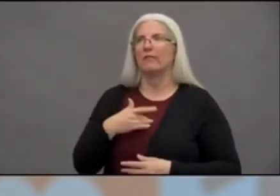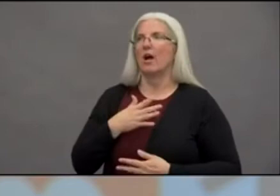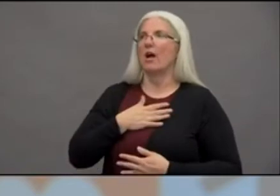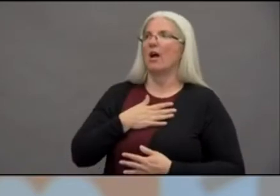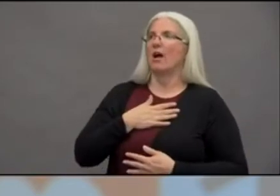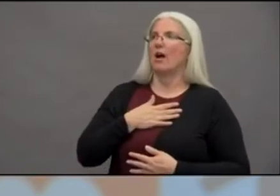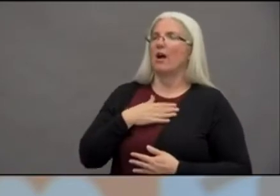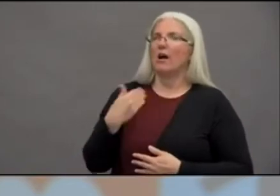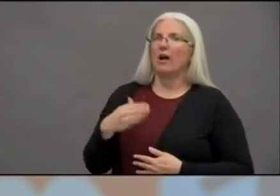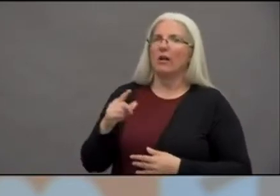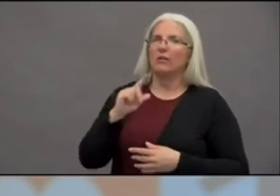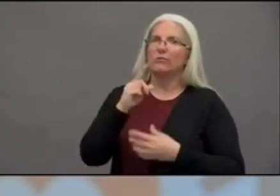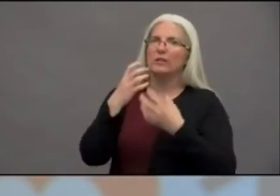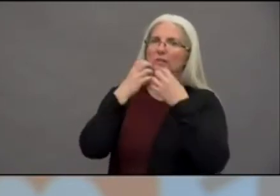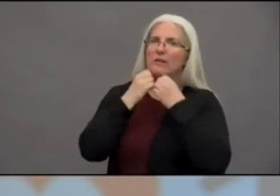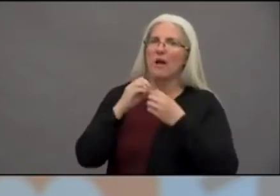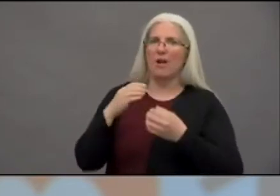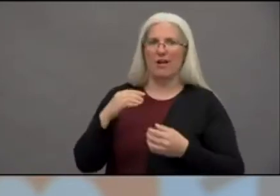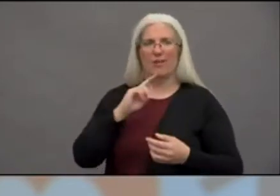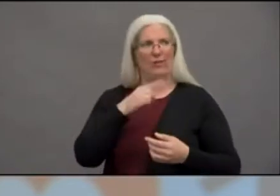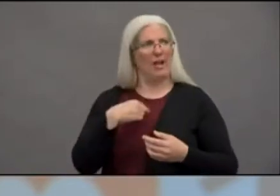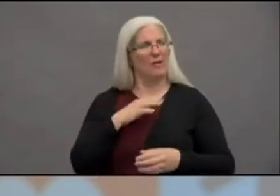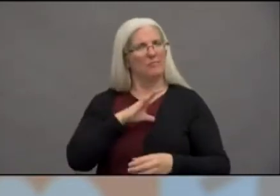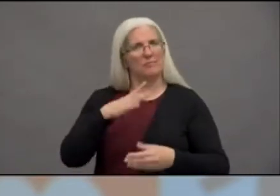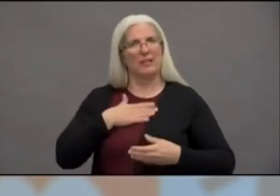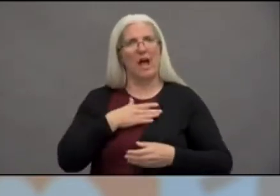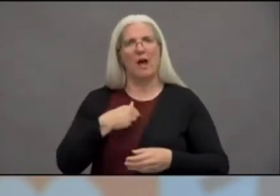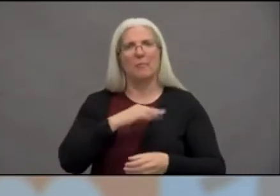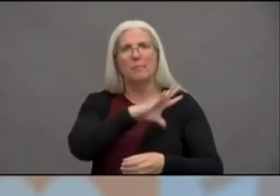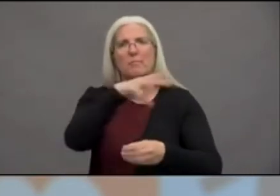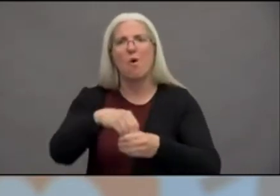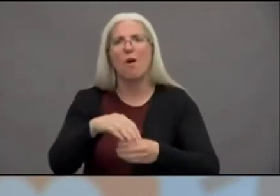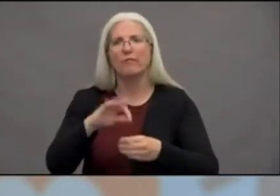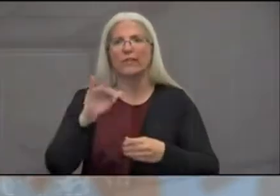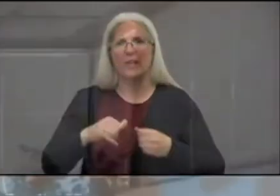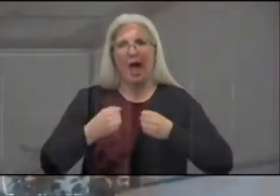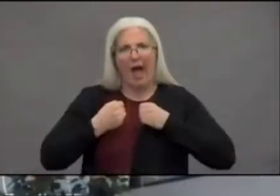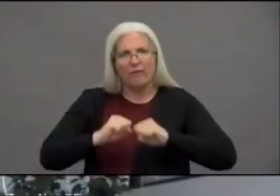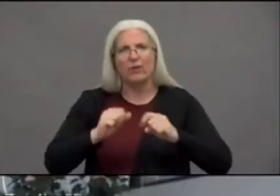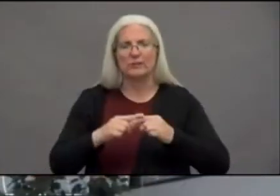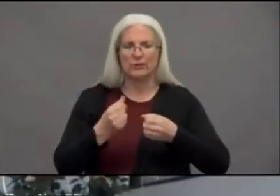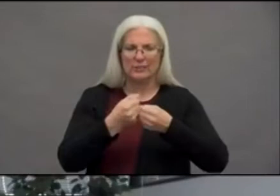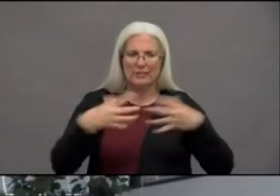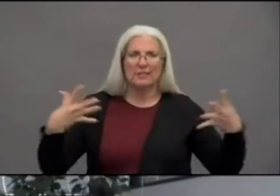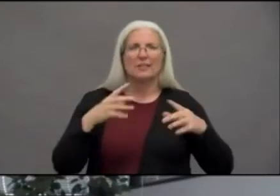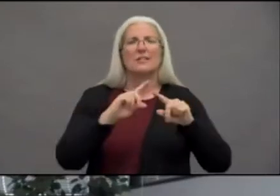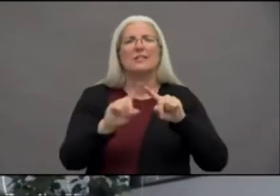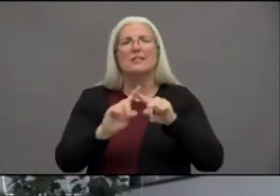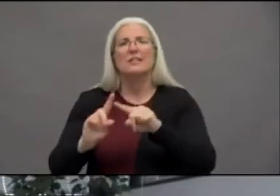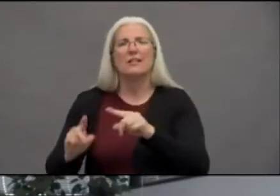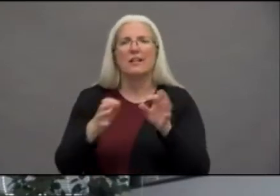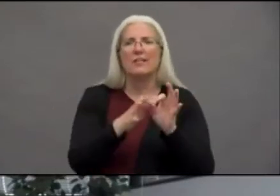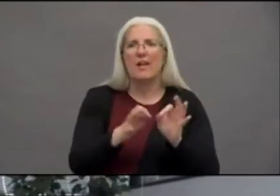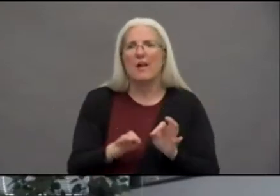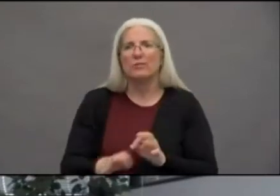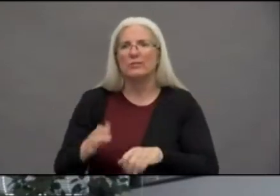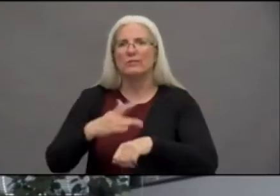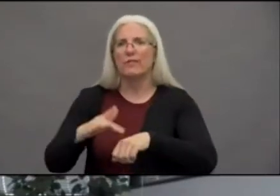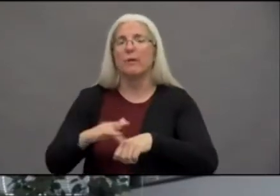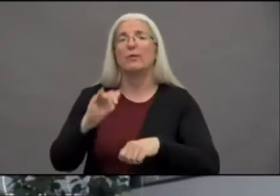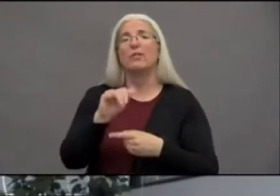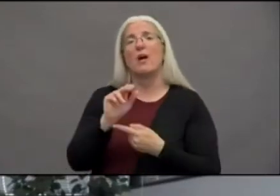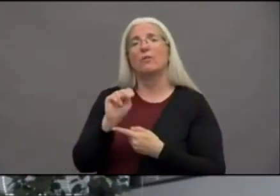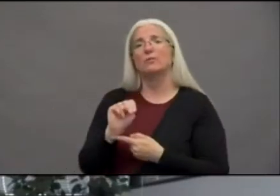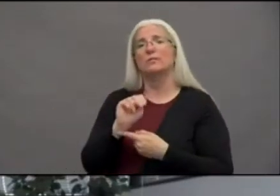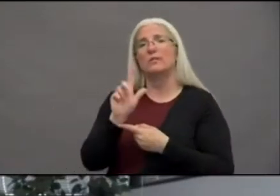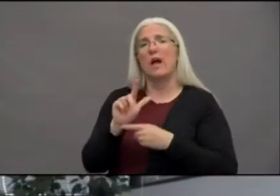the efforts now to expand our language accessibility. So with these newsletters can be issued in multiple languages. Go to